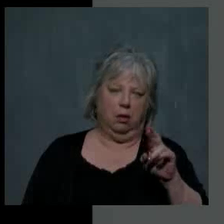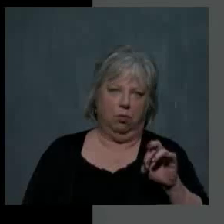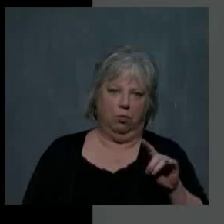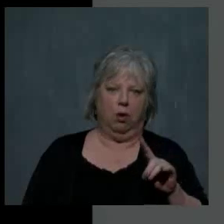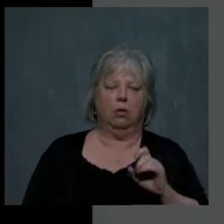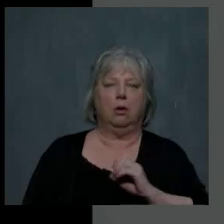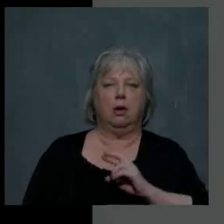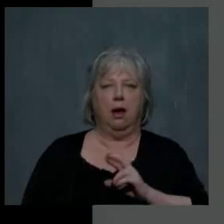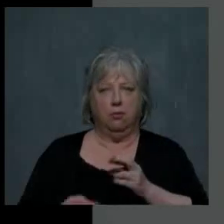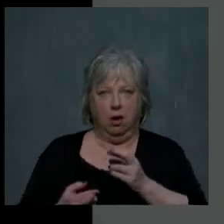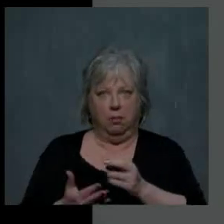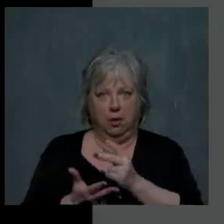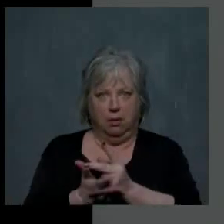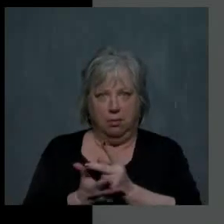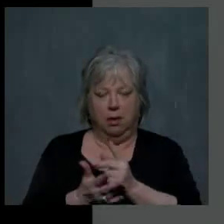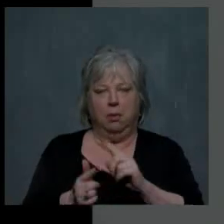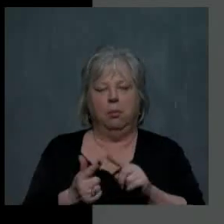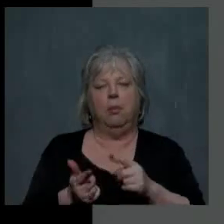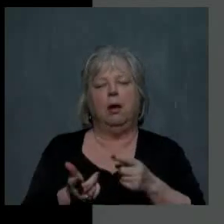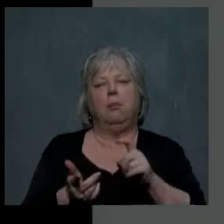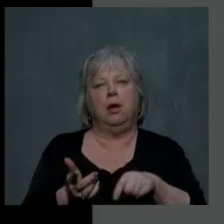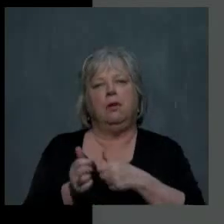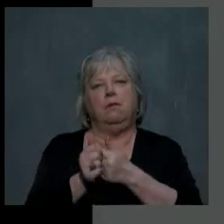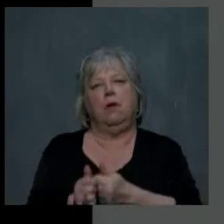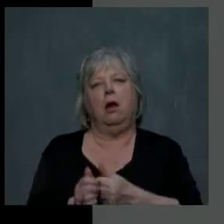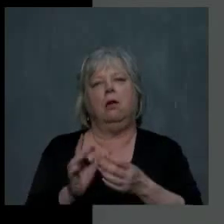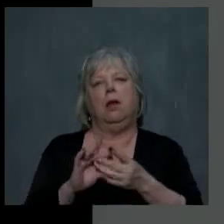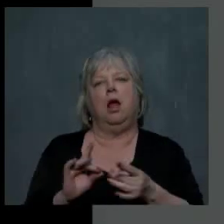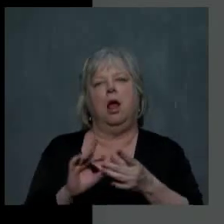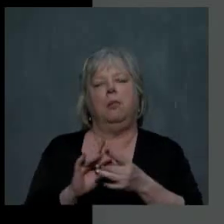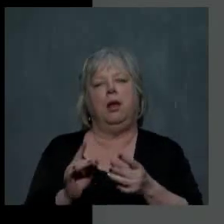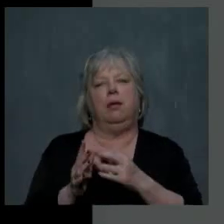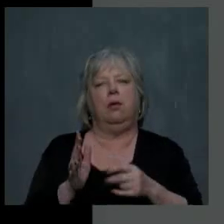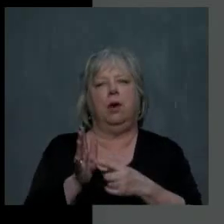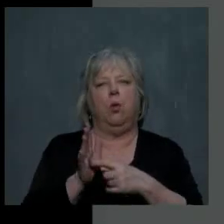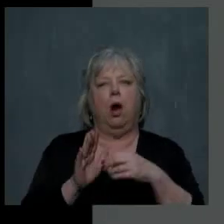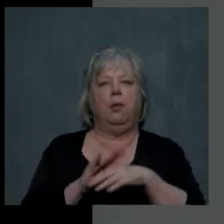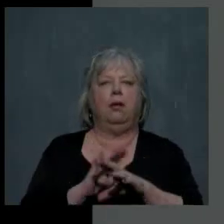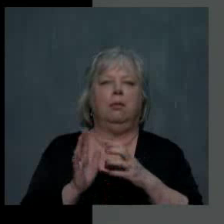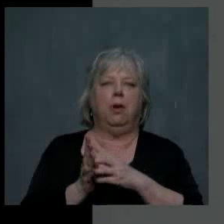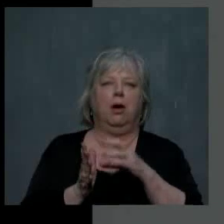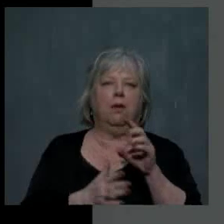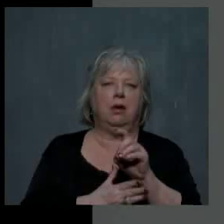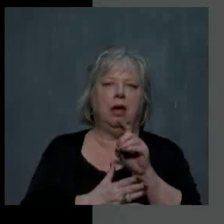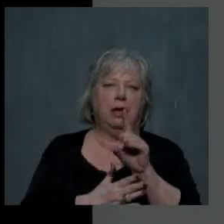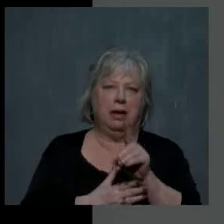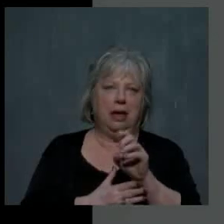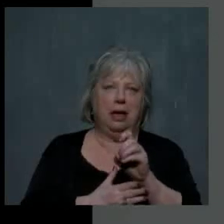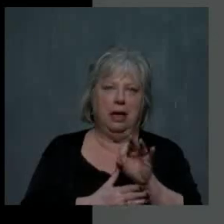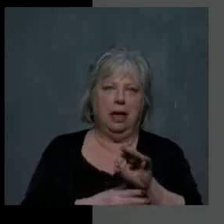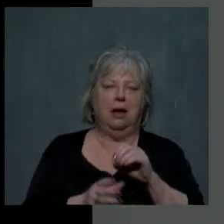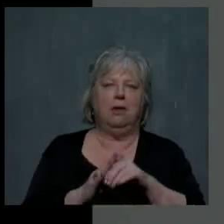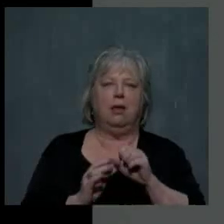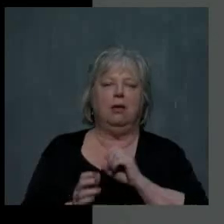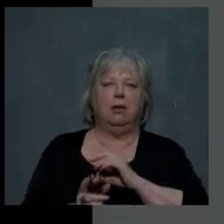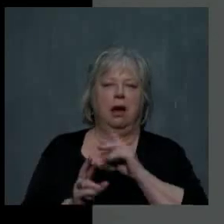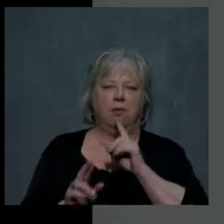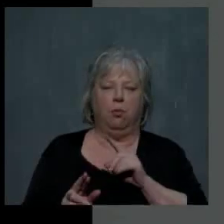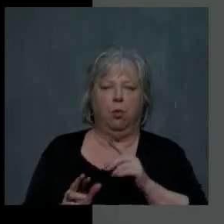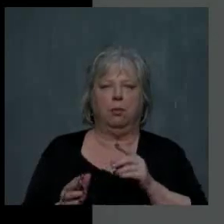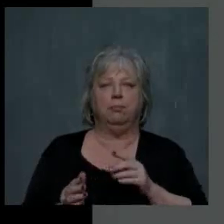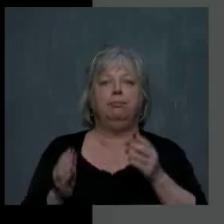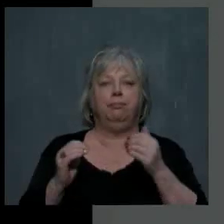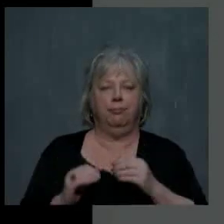of the request, subject to compliance with the comments and conditions as outlined in paragraphs D, E, and F of the agenda staff report. Item